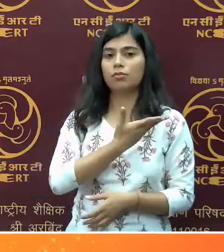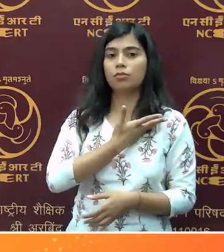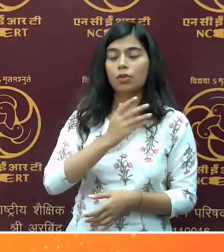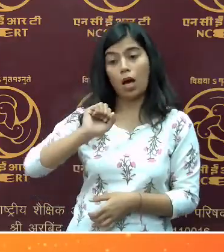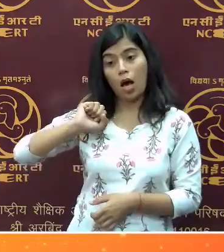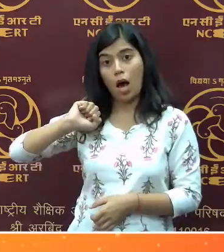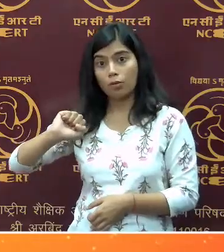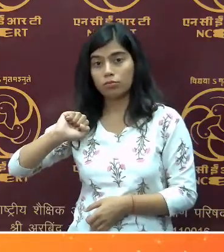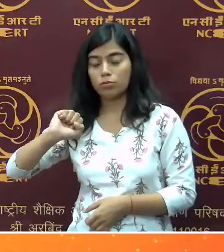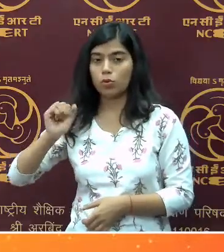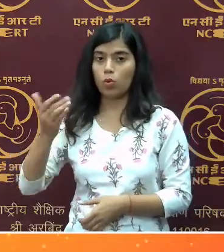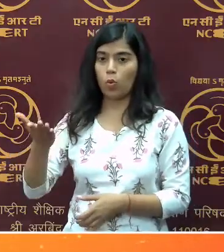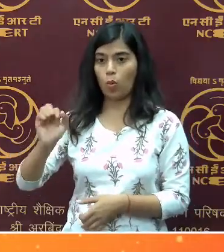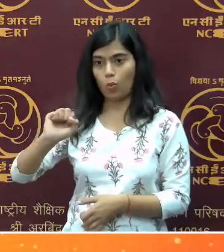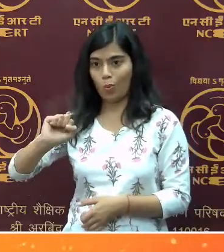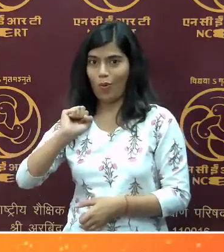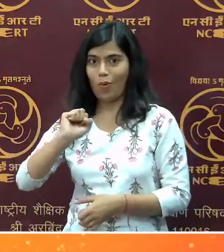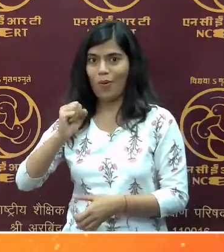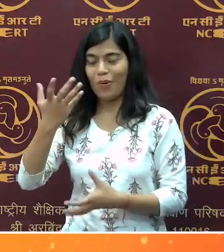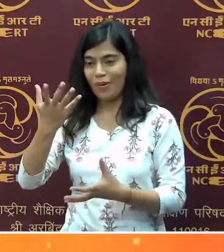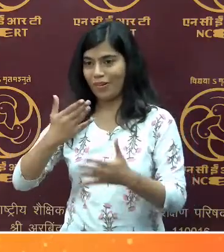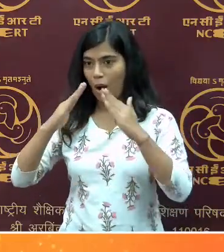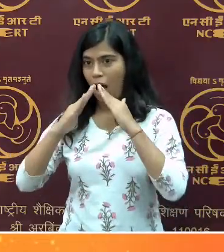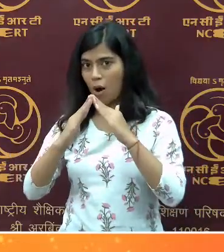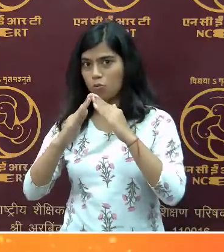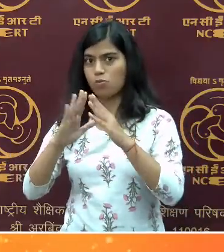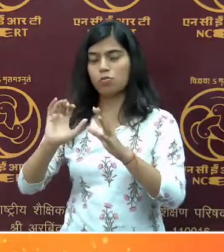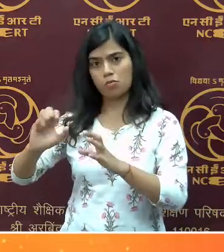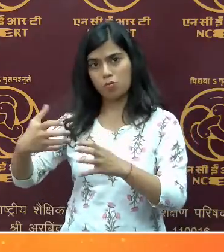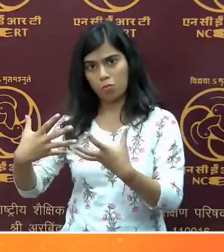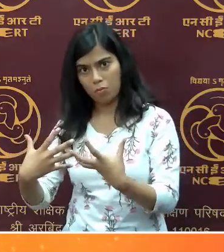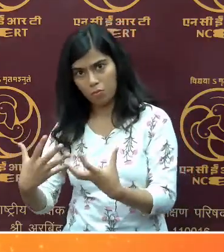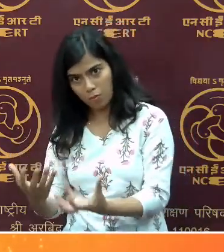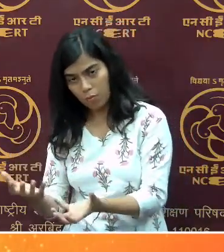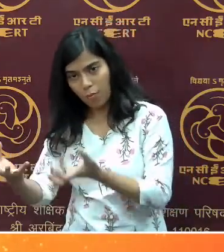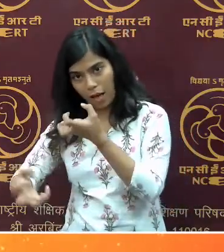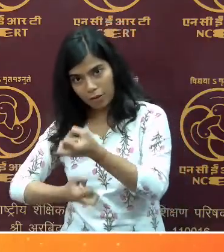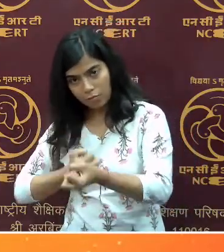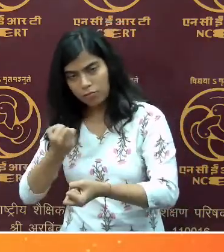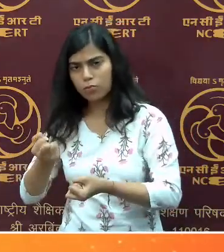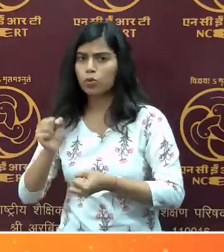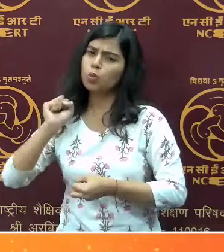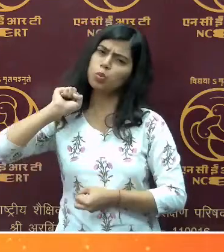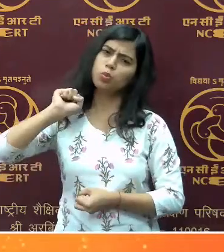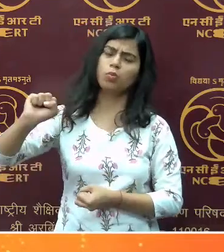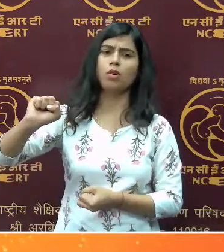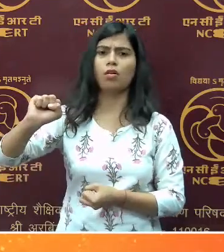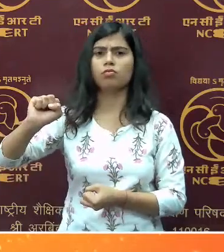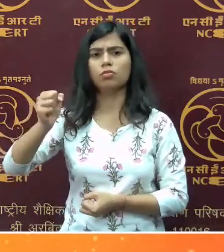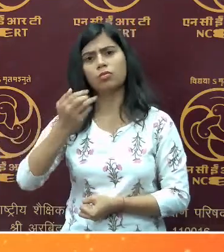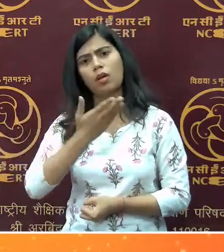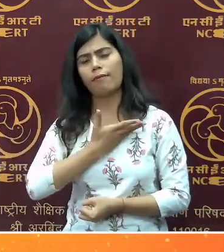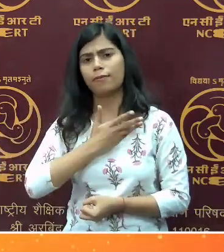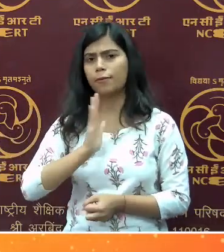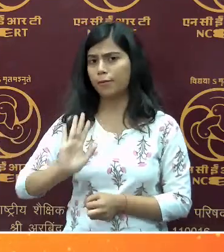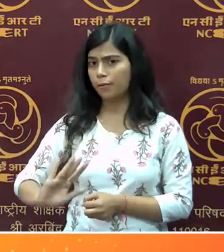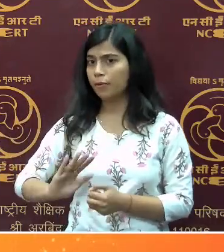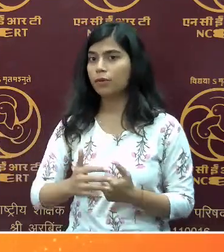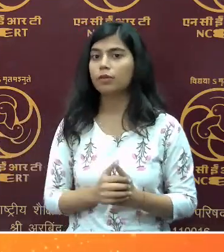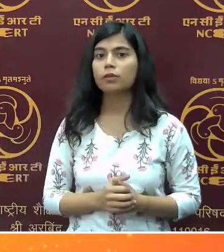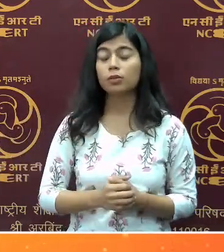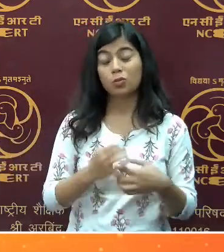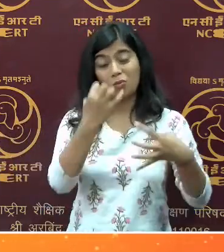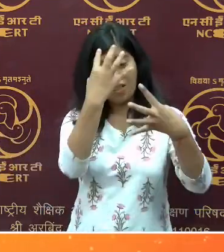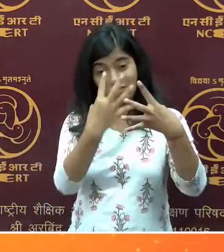a fundamental right. So, that is one change that we have done, and we have continuously increased number of